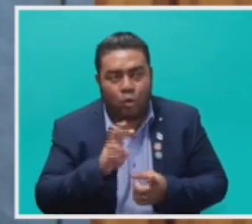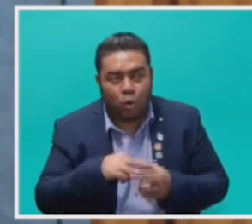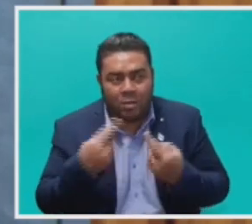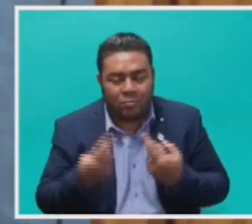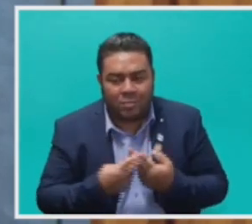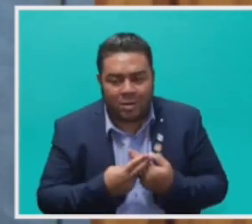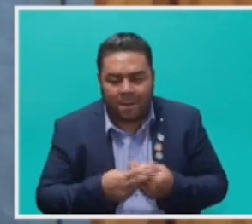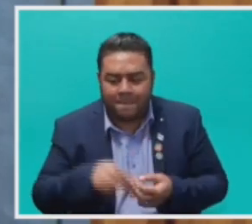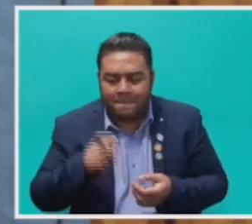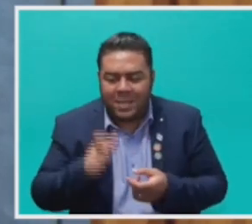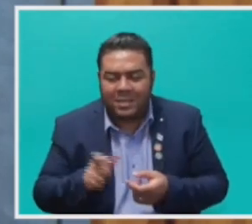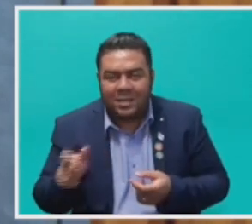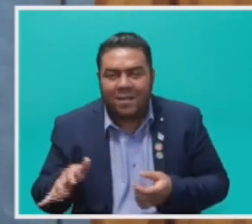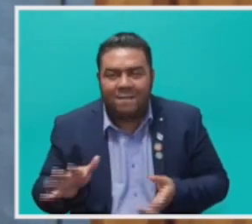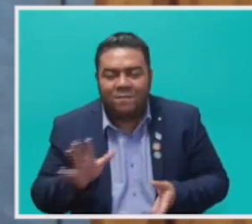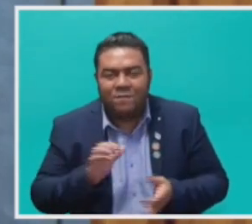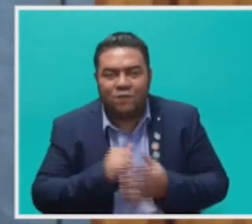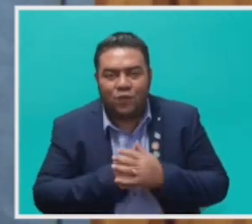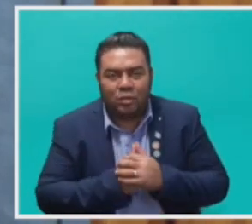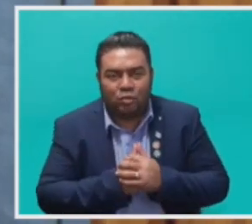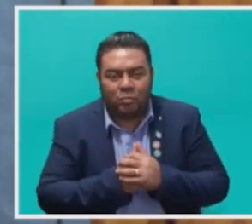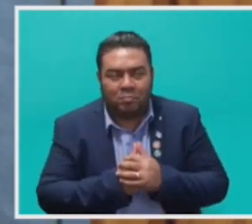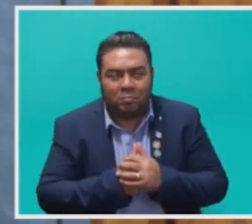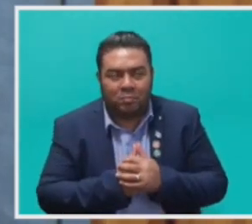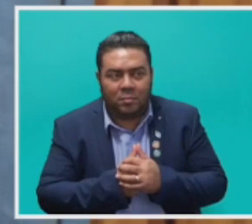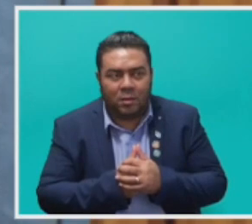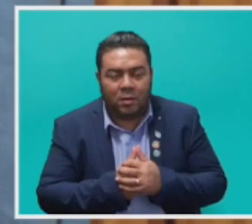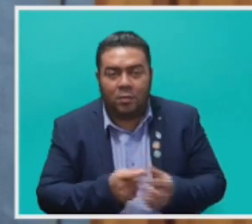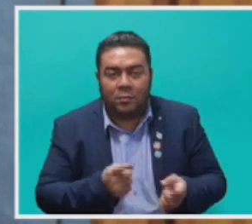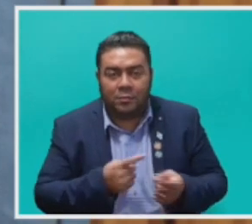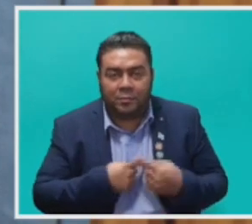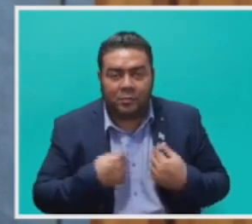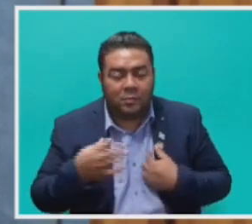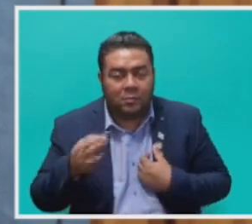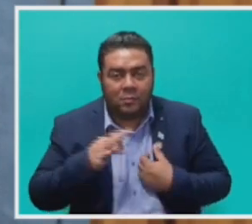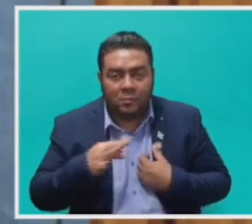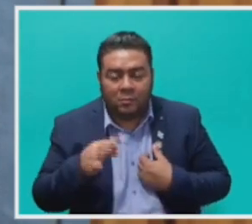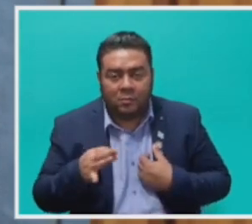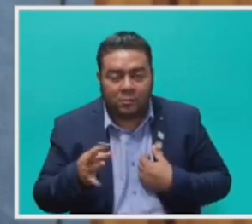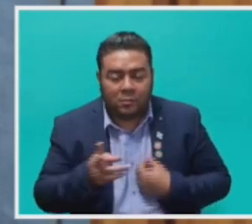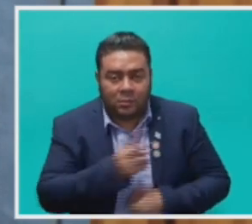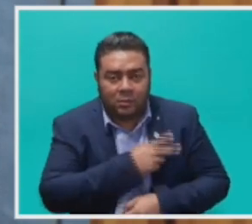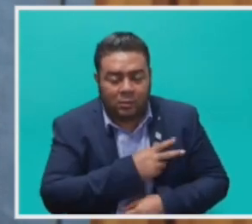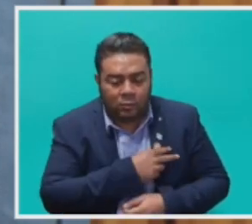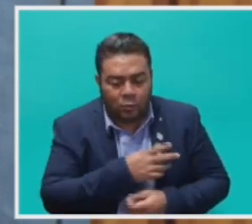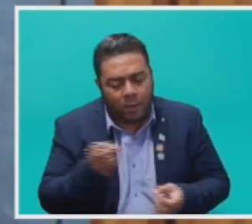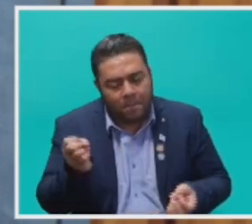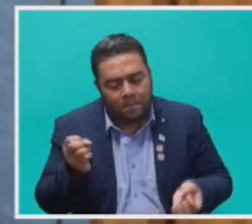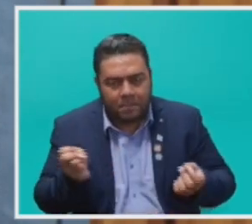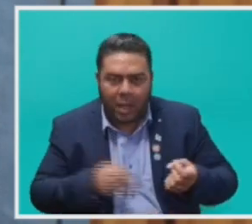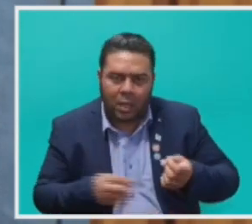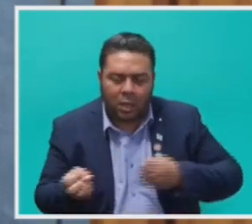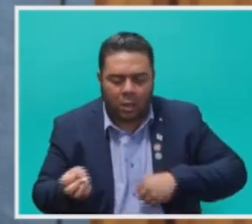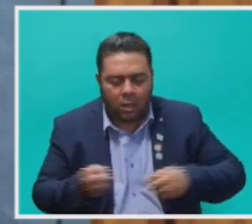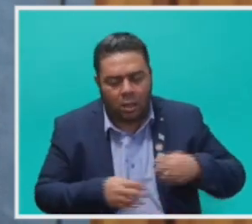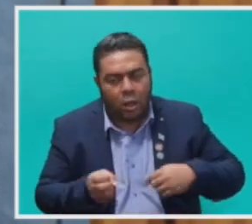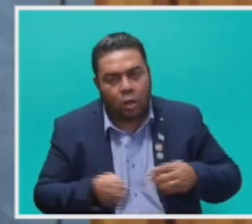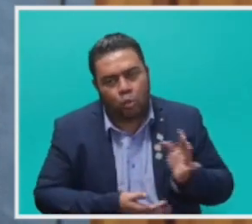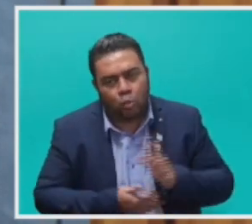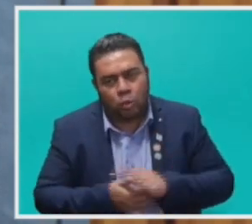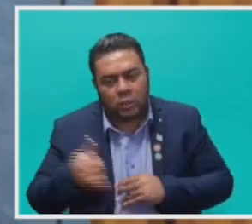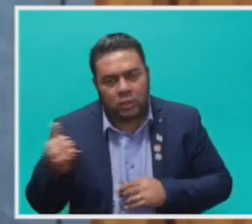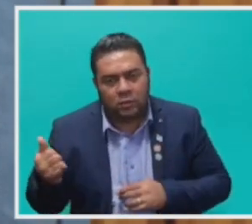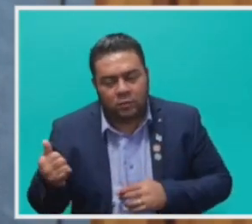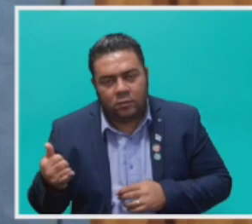personal friendships. We met Indo-Fijian tenants who felt they had no sense of security and were packing to leave. We also